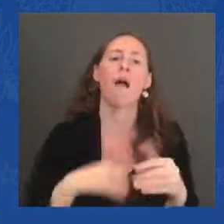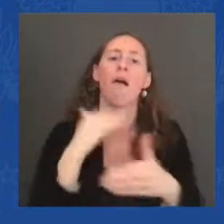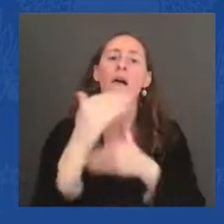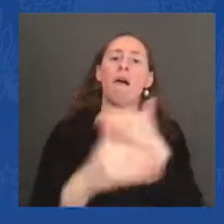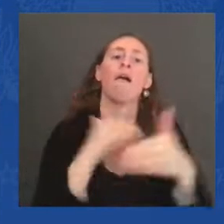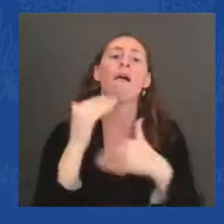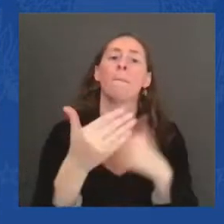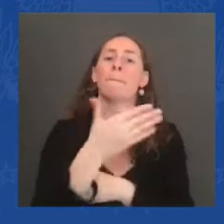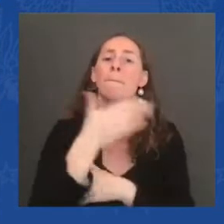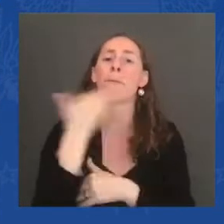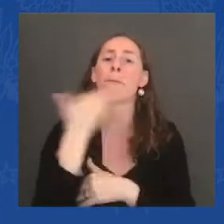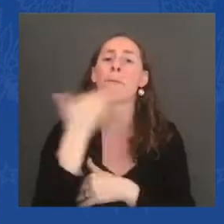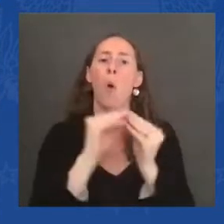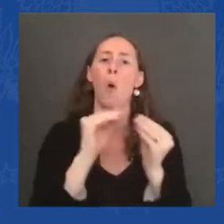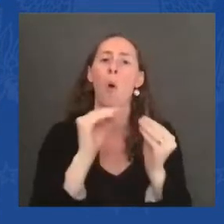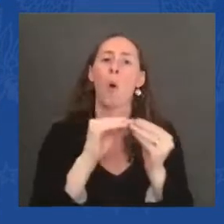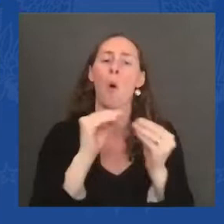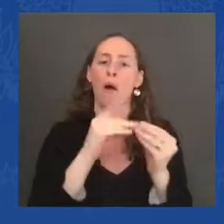delivering